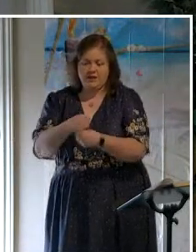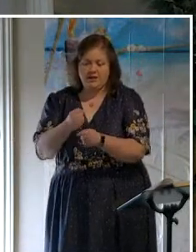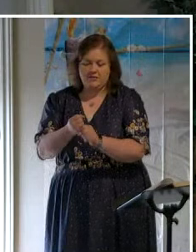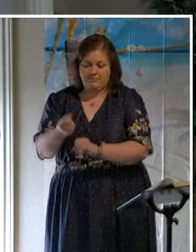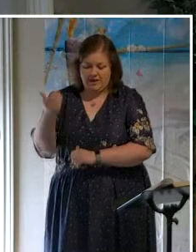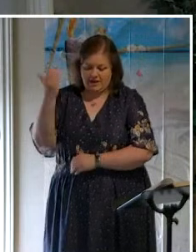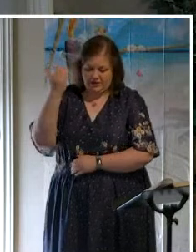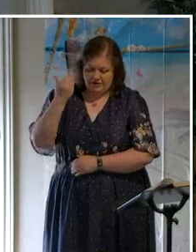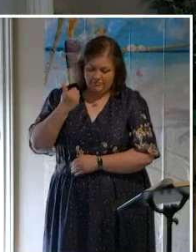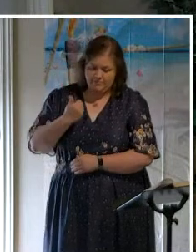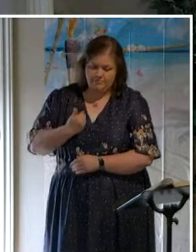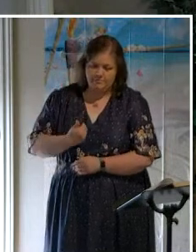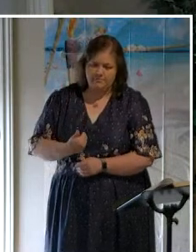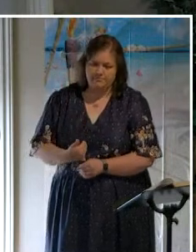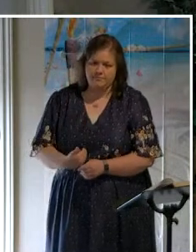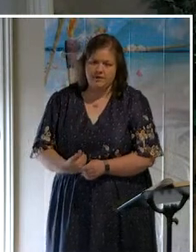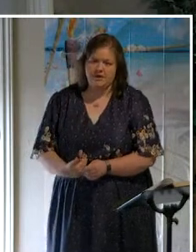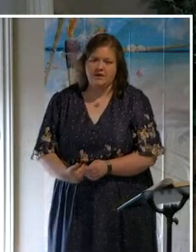make it